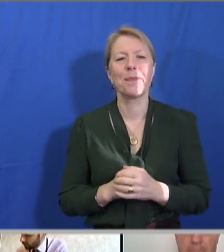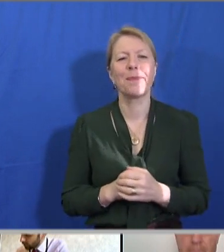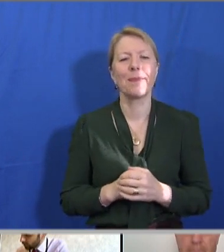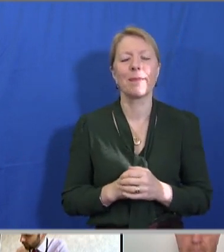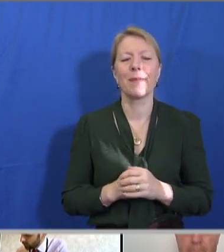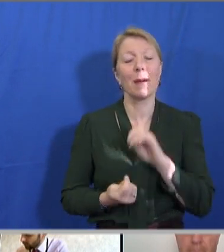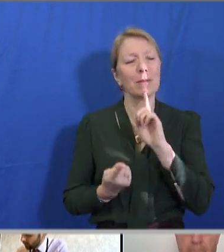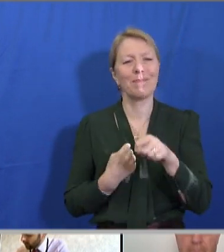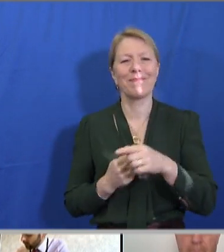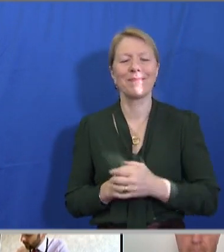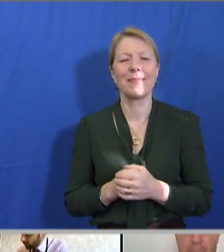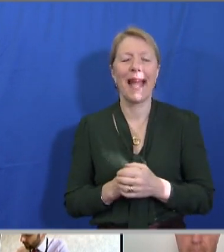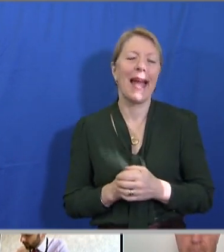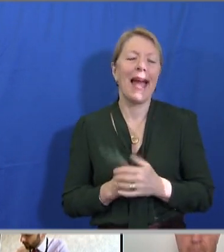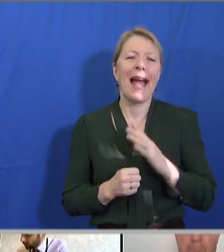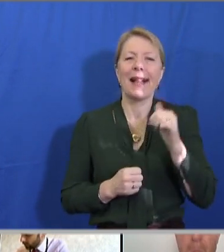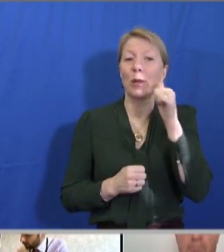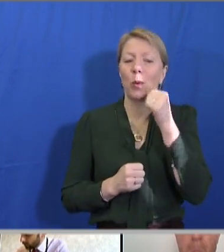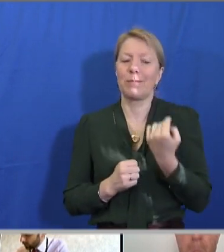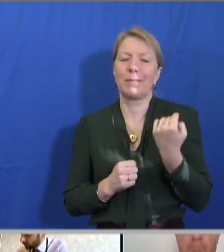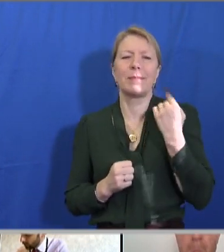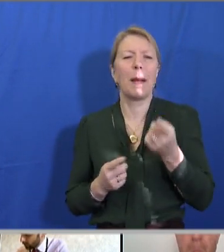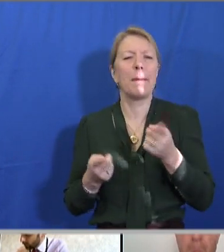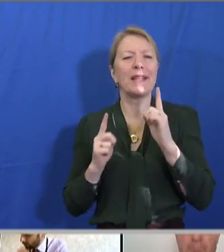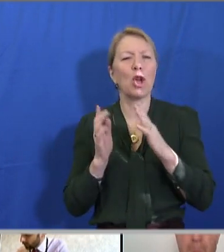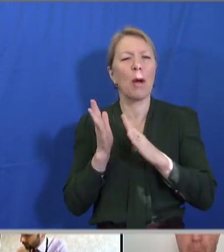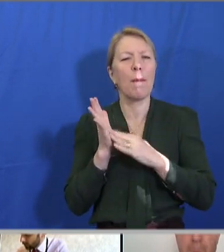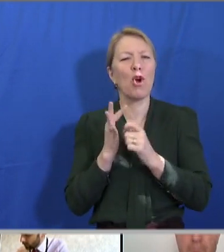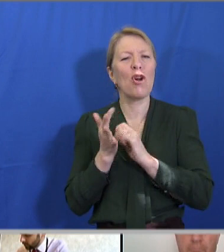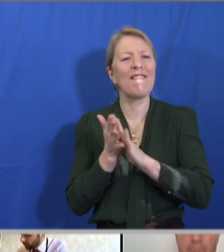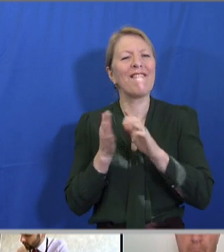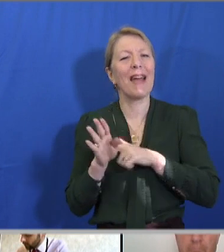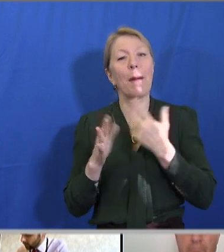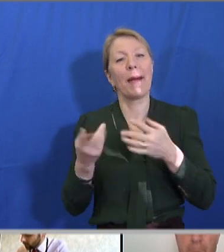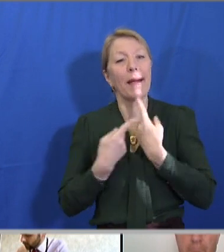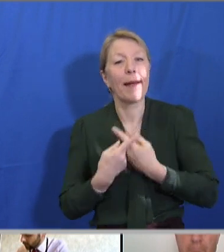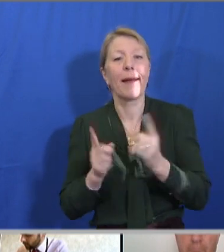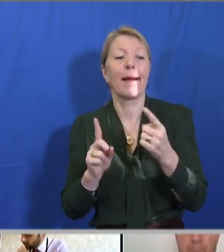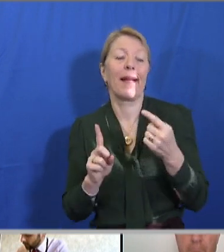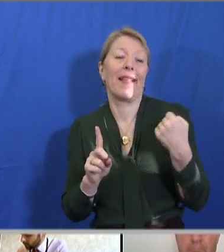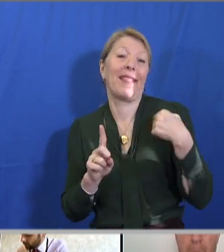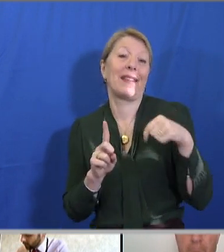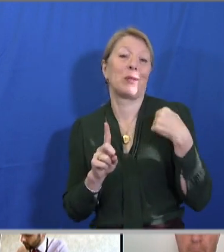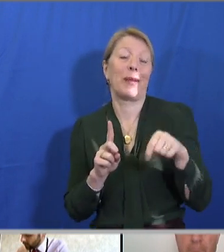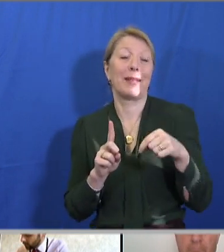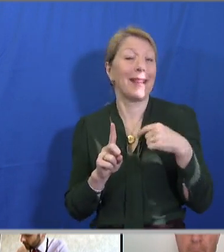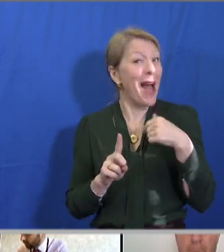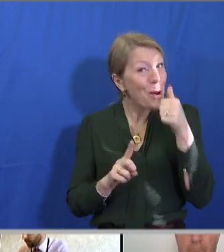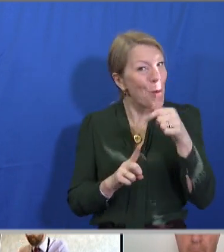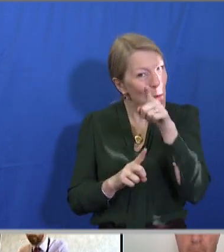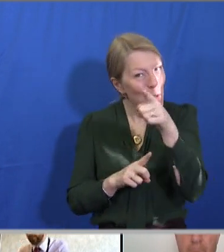that Minister Murphy made in regards to that at the start of the week, but can also say fully aware of your part in the campaign as well.